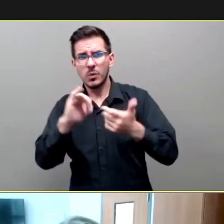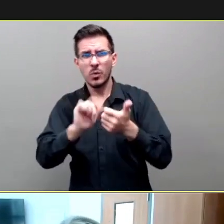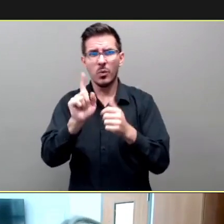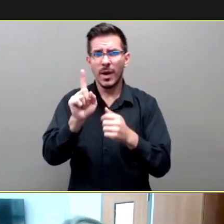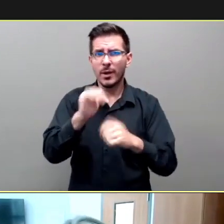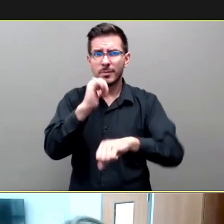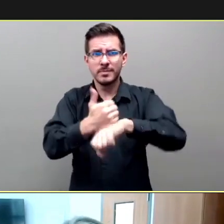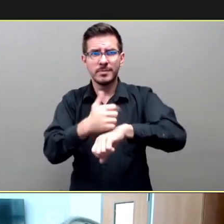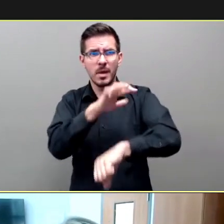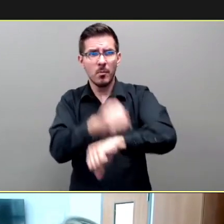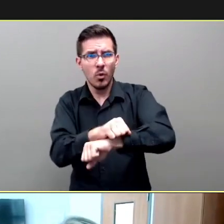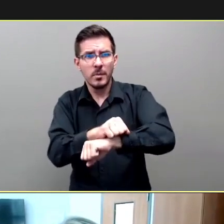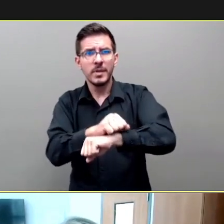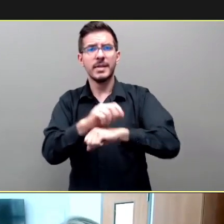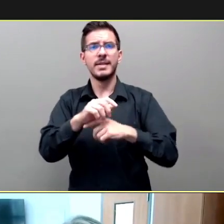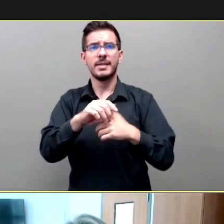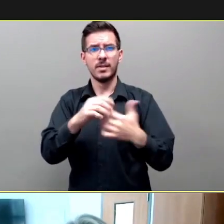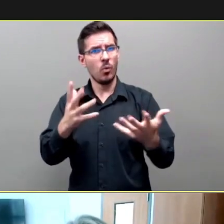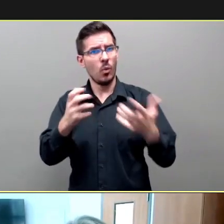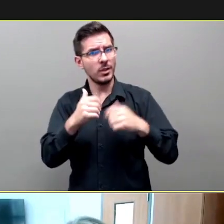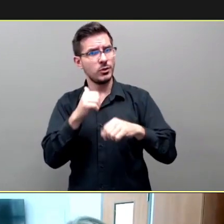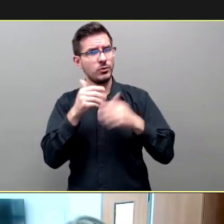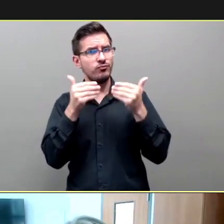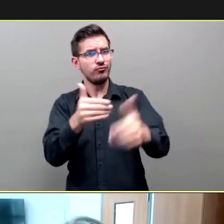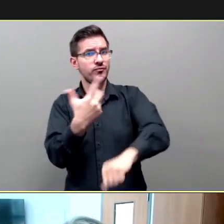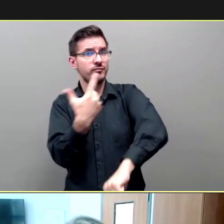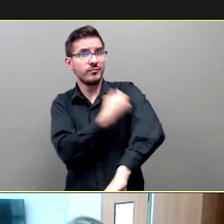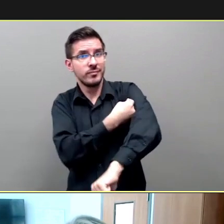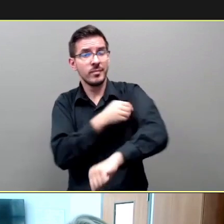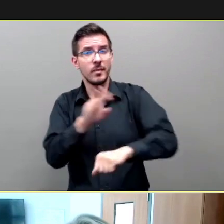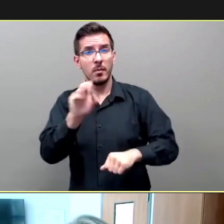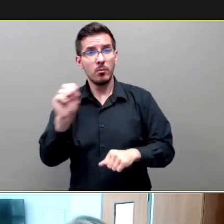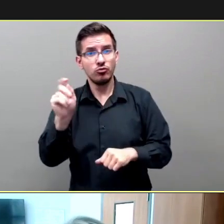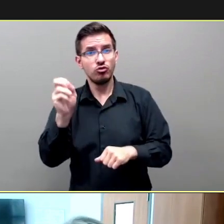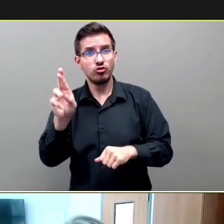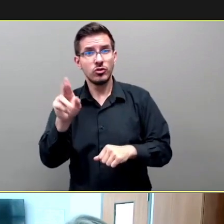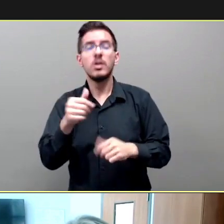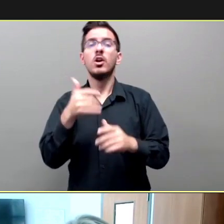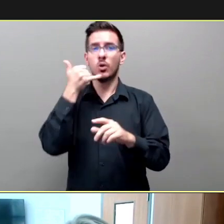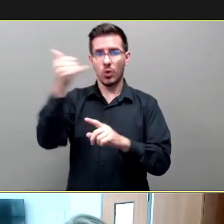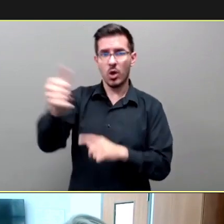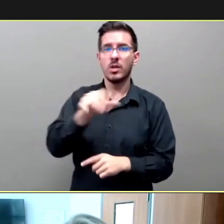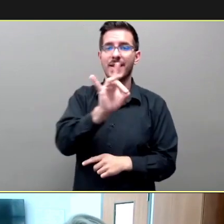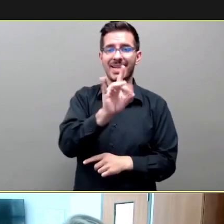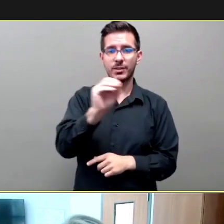get your booster, please call